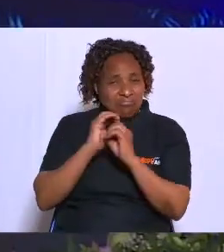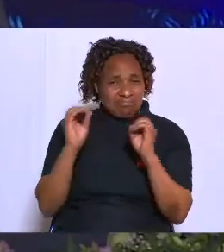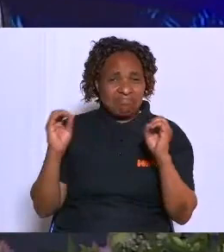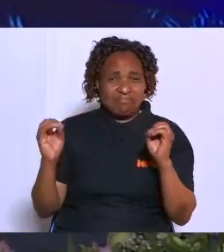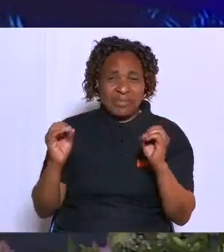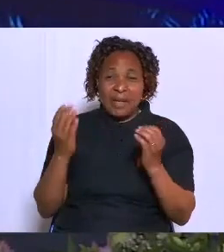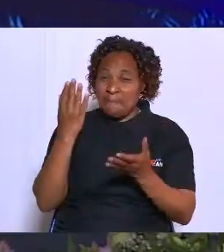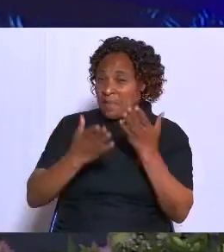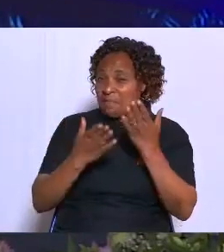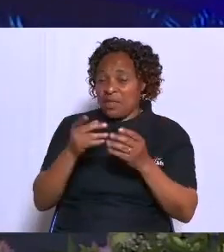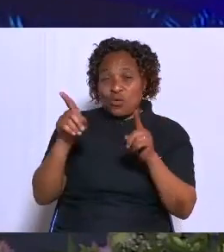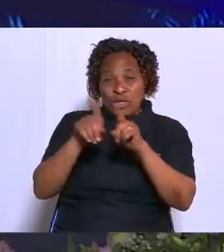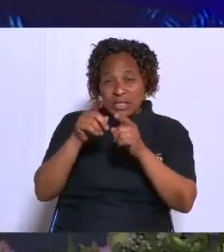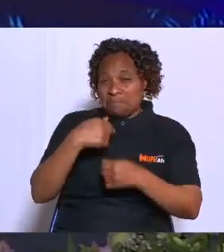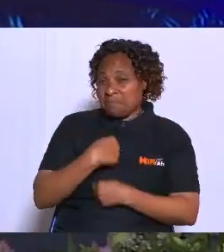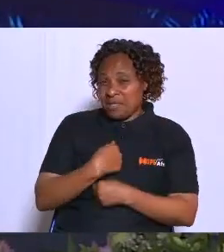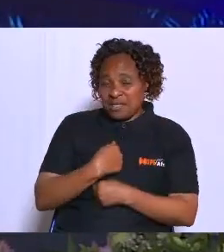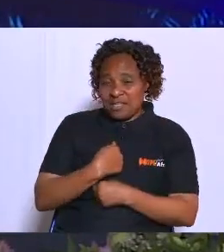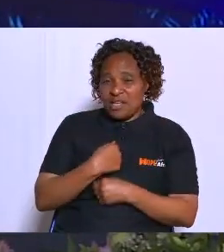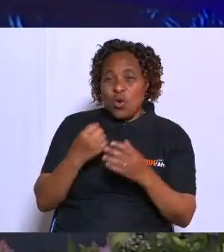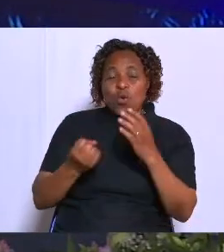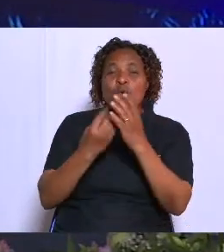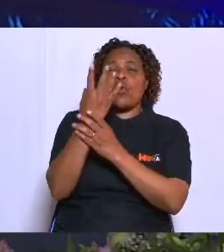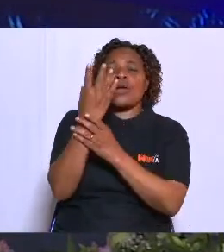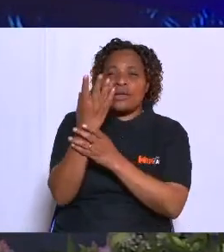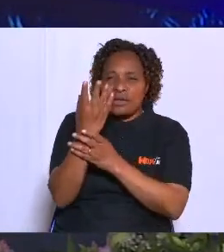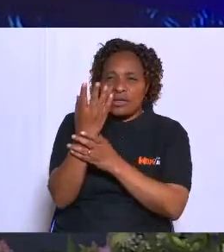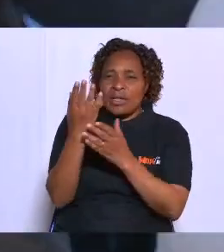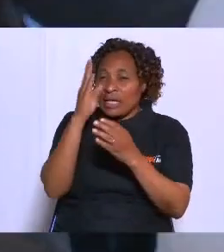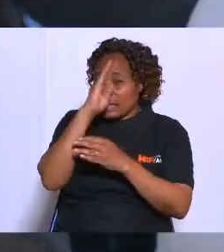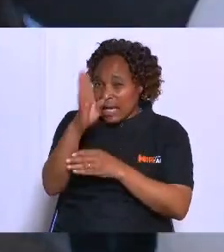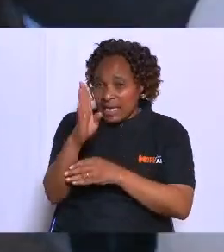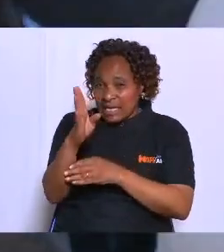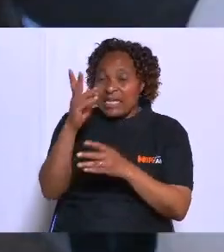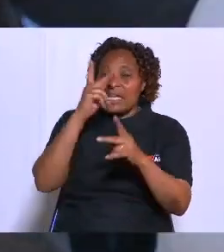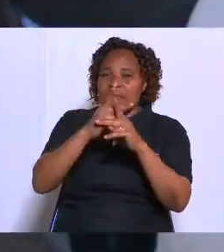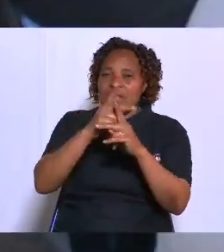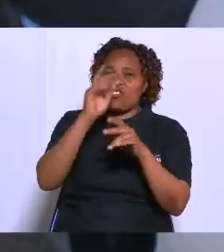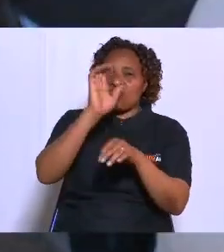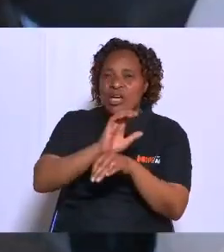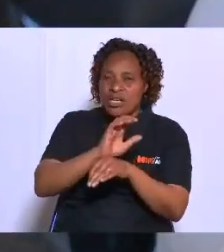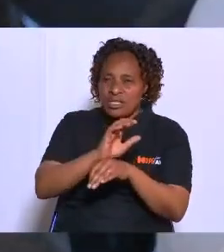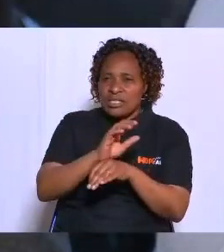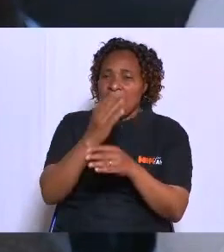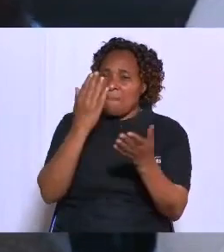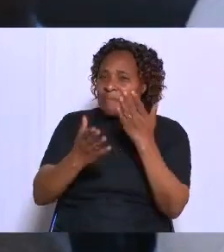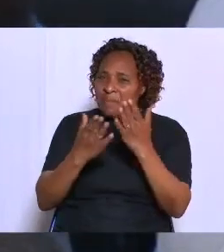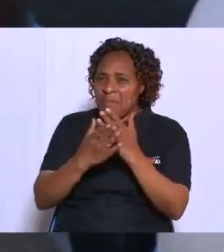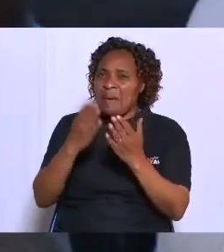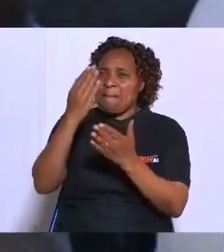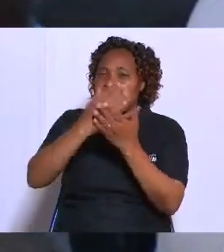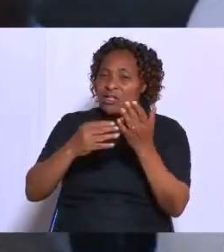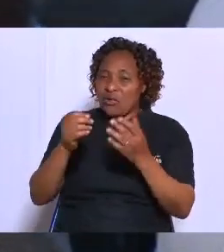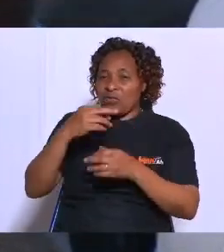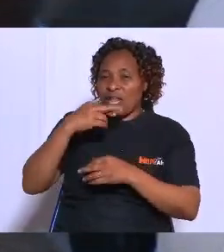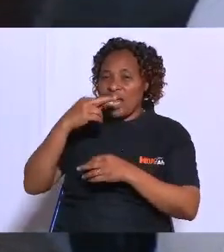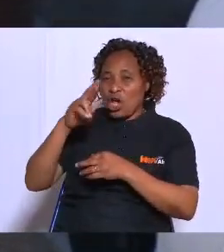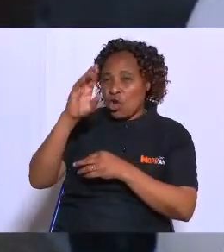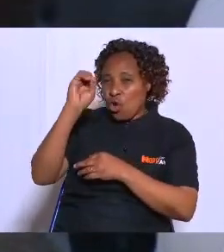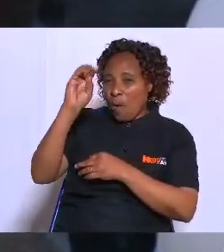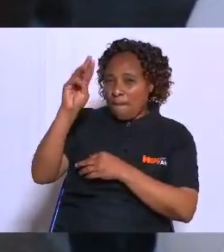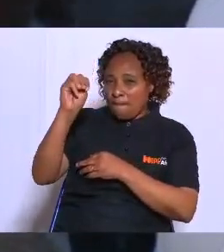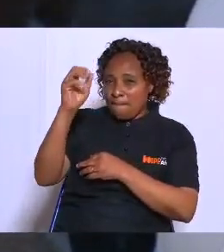maybe you were like me growing up in a Sunday keeping church maybe you're part of the Roman Catholic community